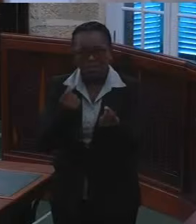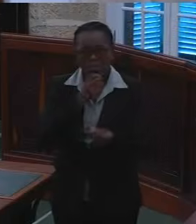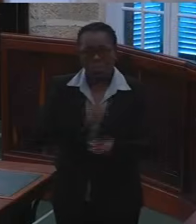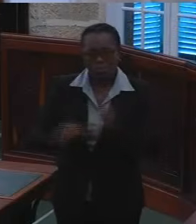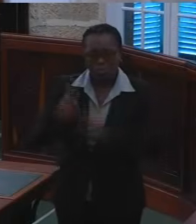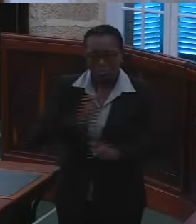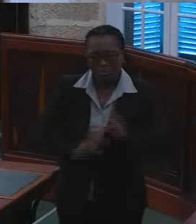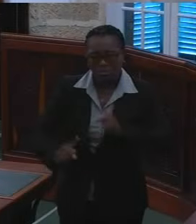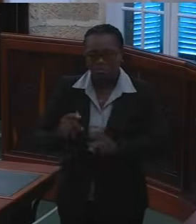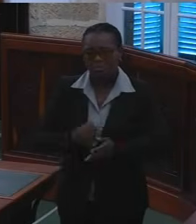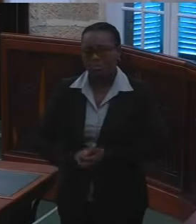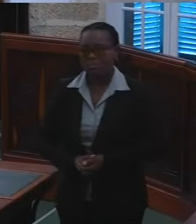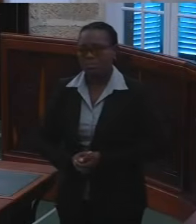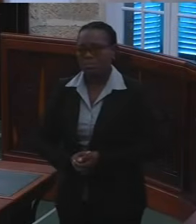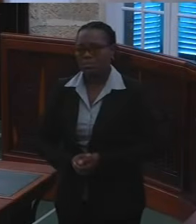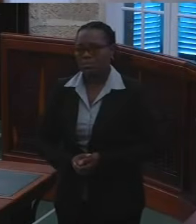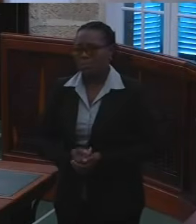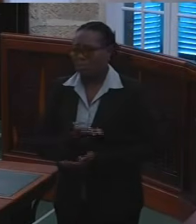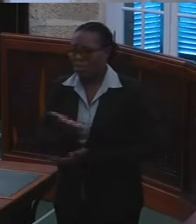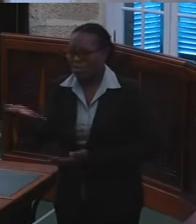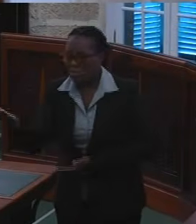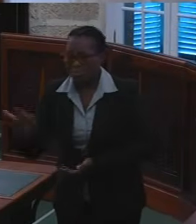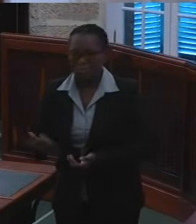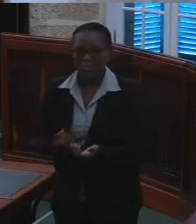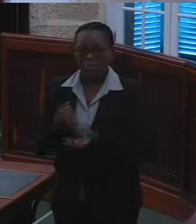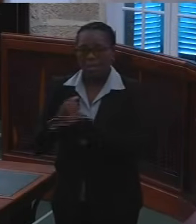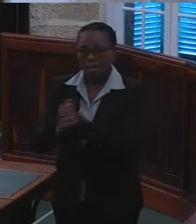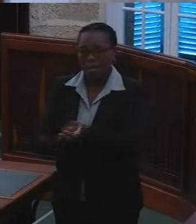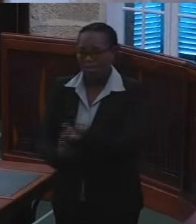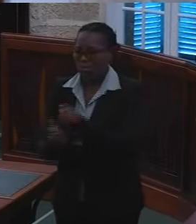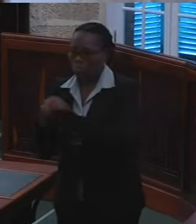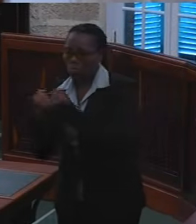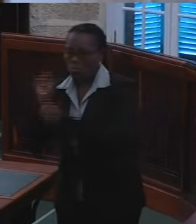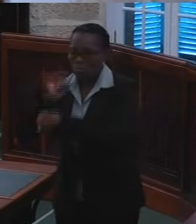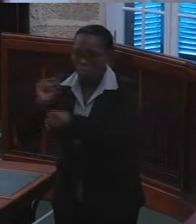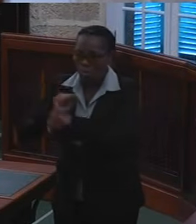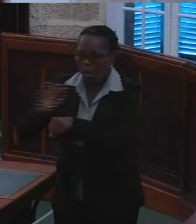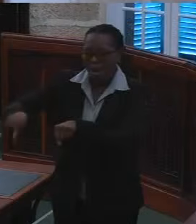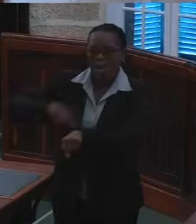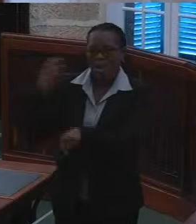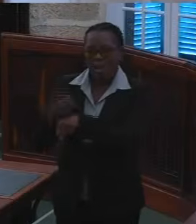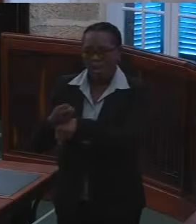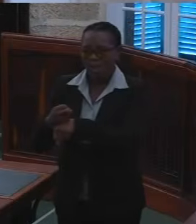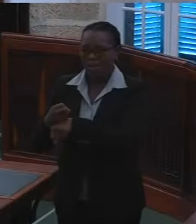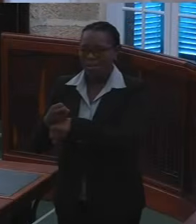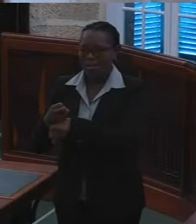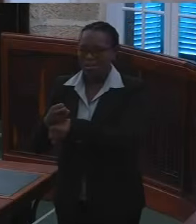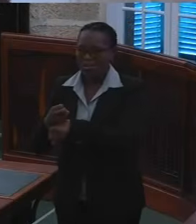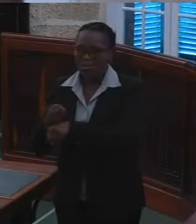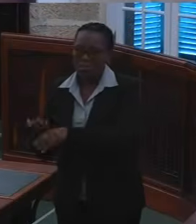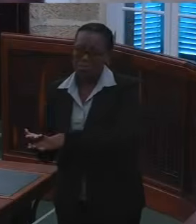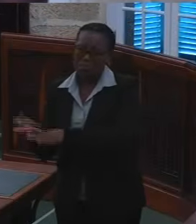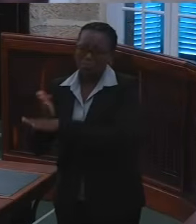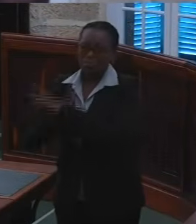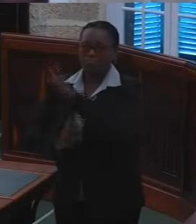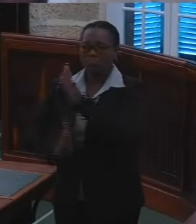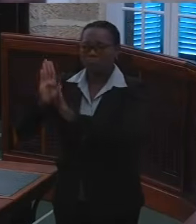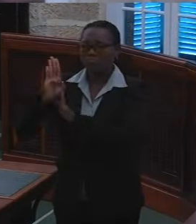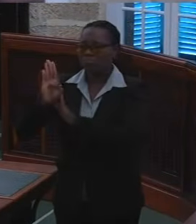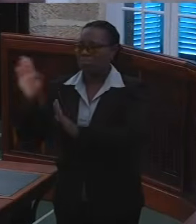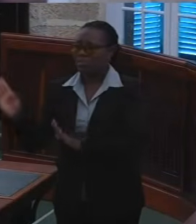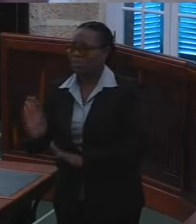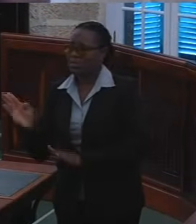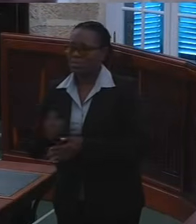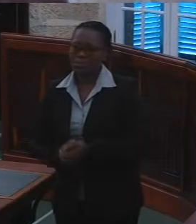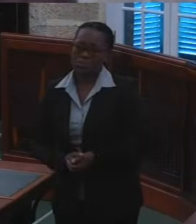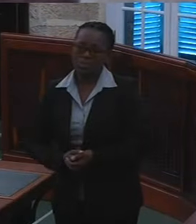who built our country, those who are allowing the younger persons the opportunity to enjoy and live a free life